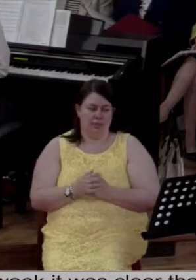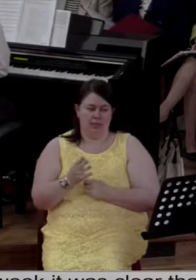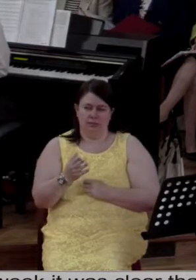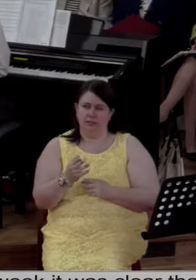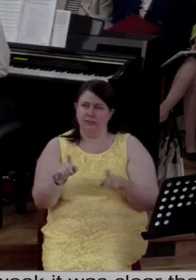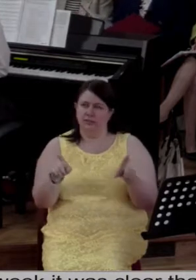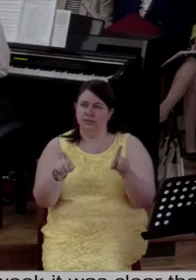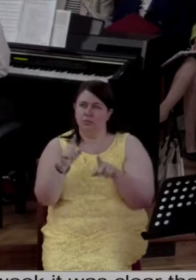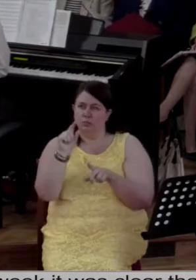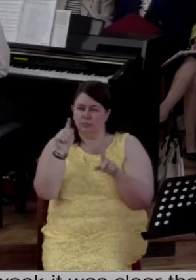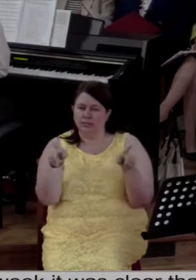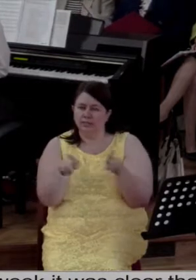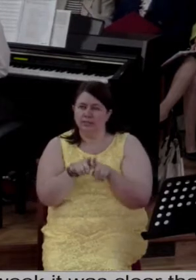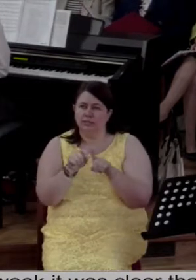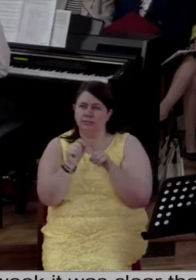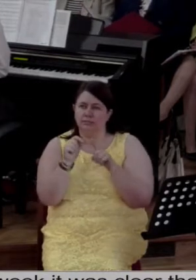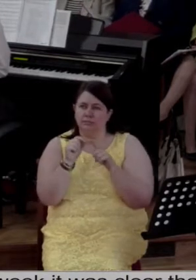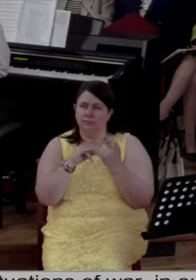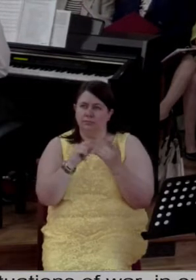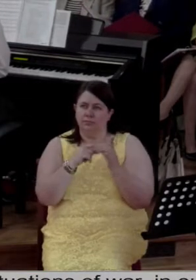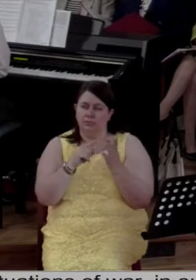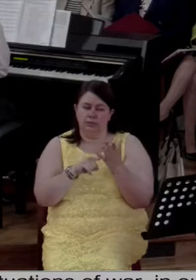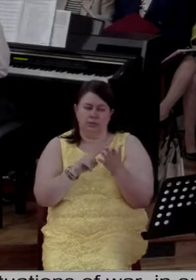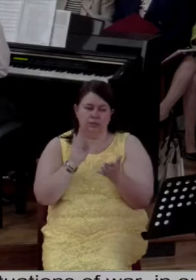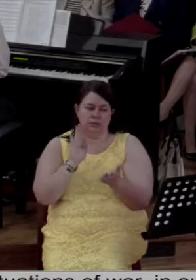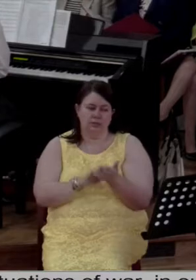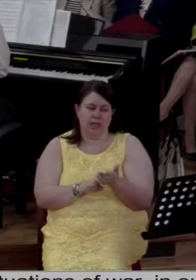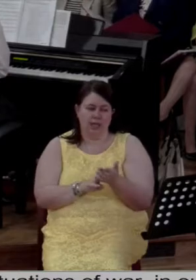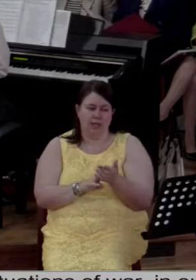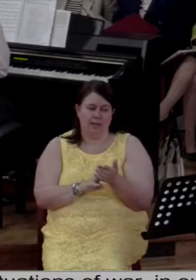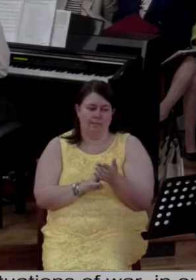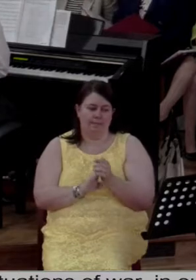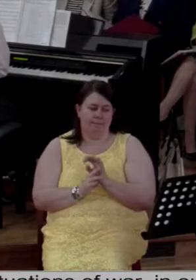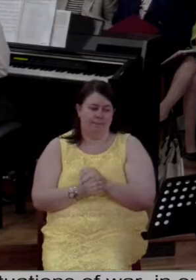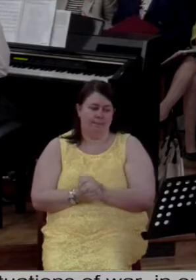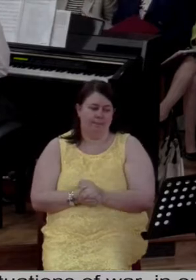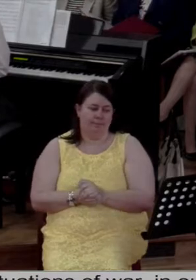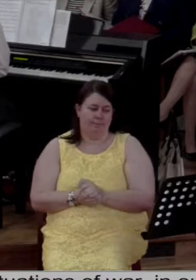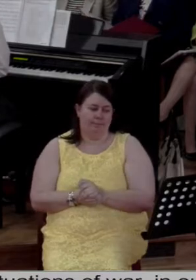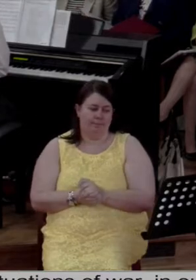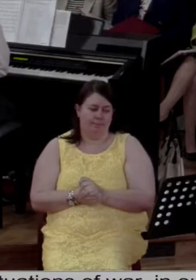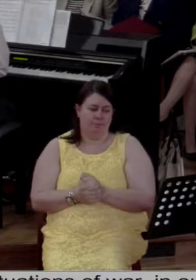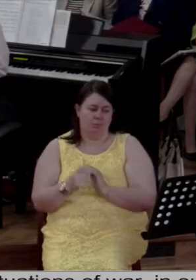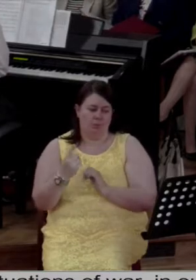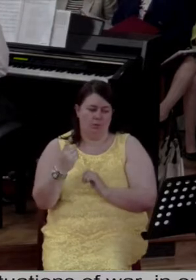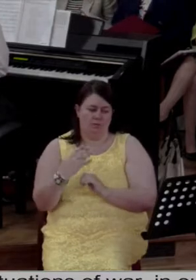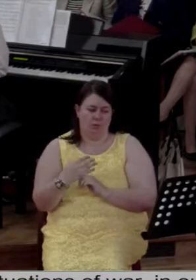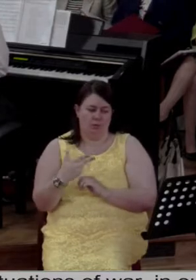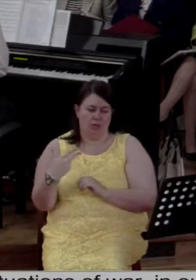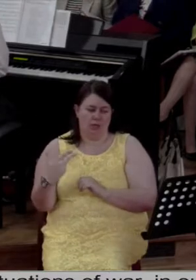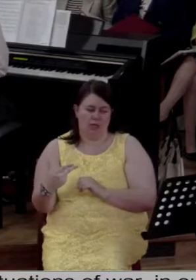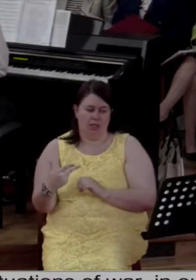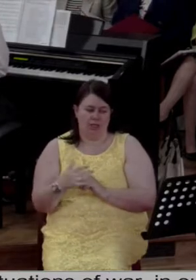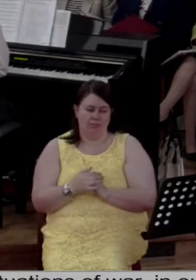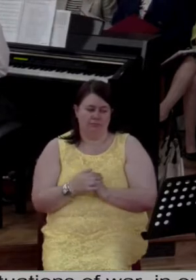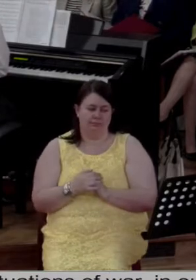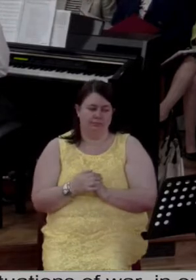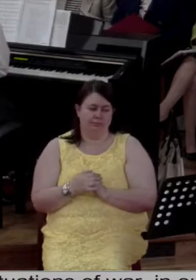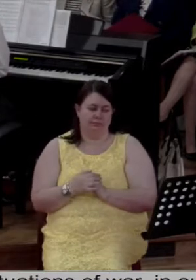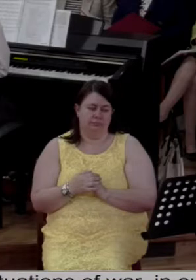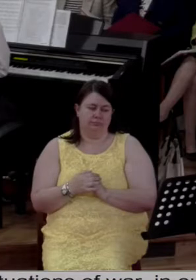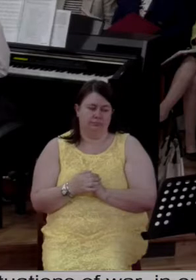Psalm 148, by our own John Bell. Glory to God above, heavens declare his love. Praise him,